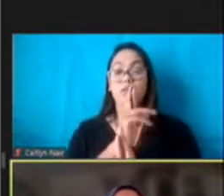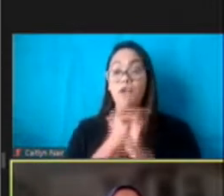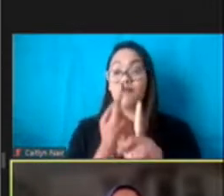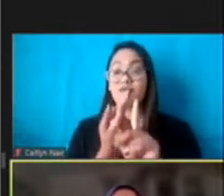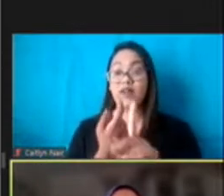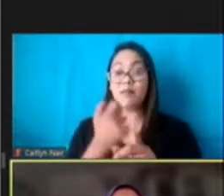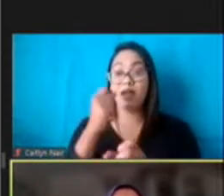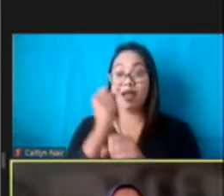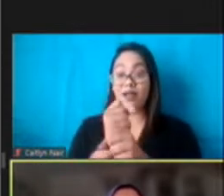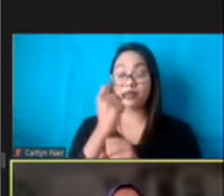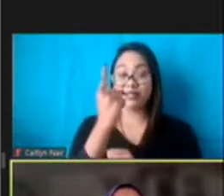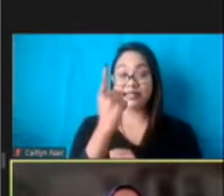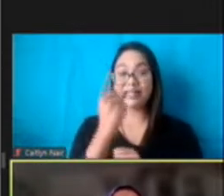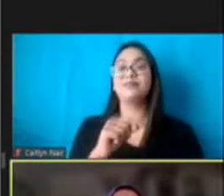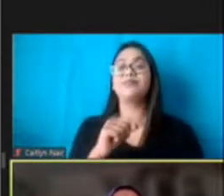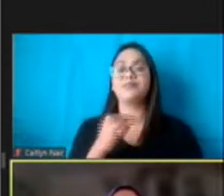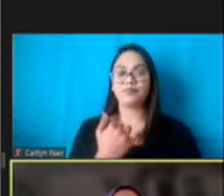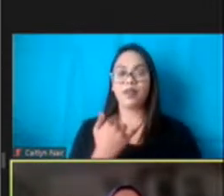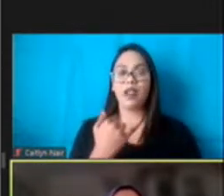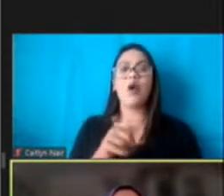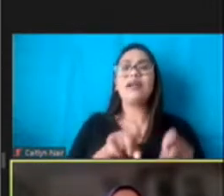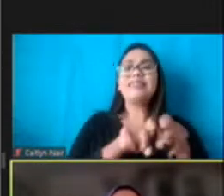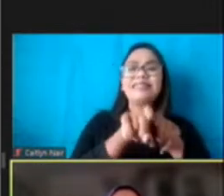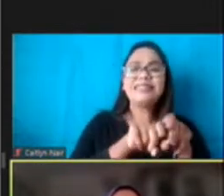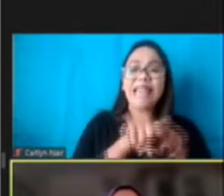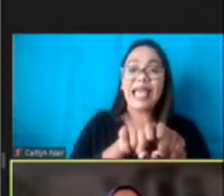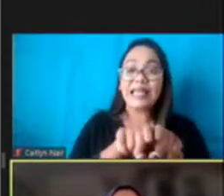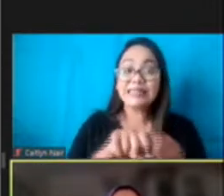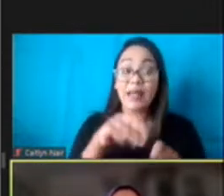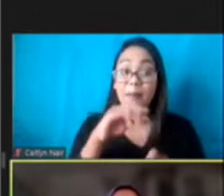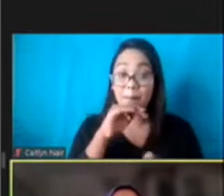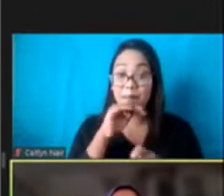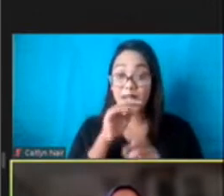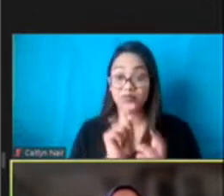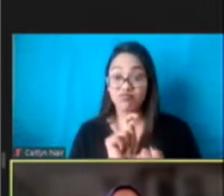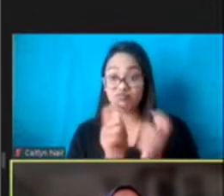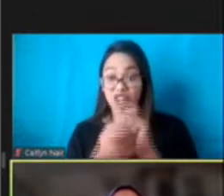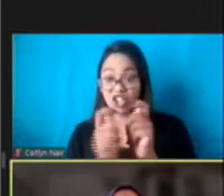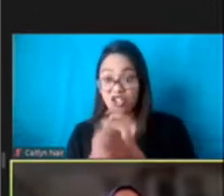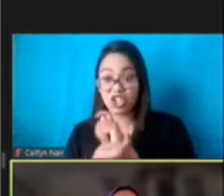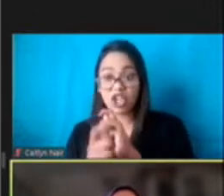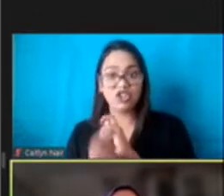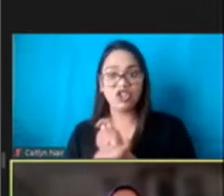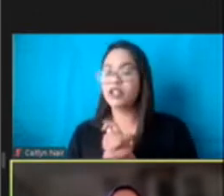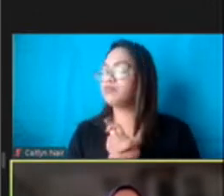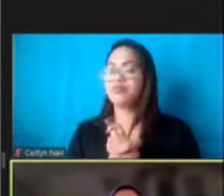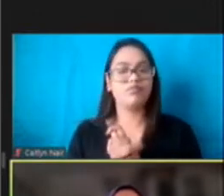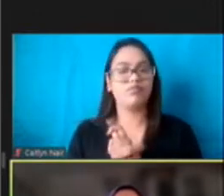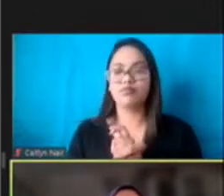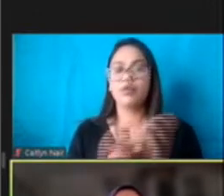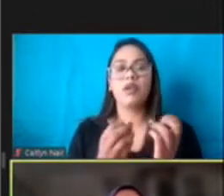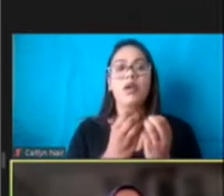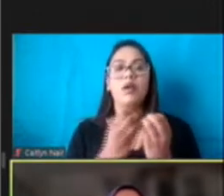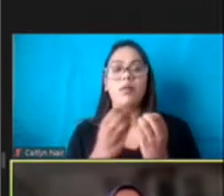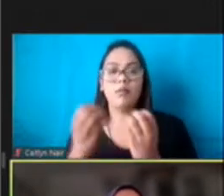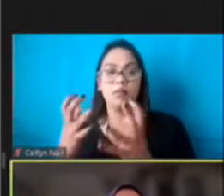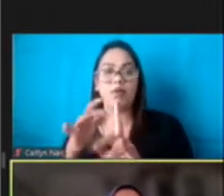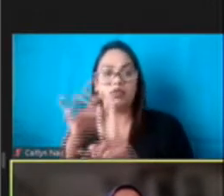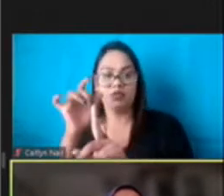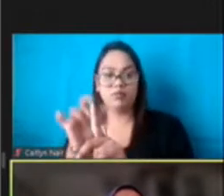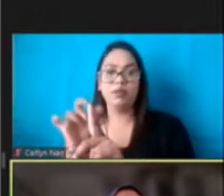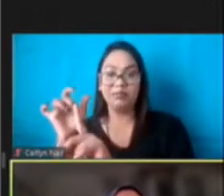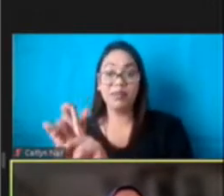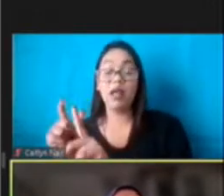testing practices have not changed, but many of the admissions are incidental positives. Most of the admissions are mild and of a short